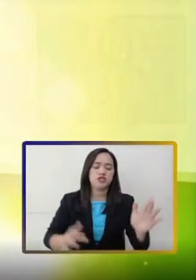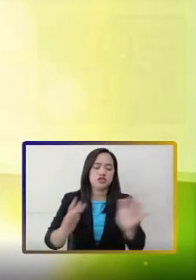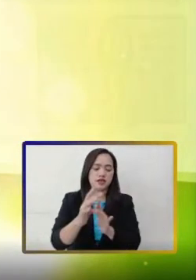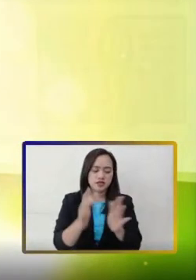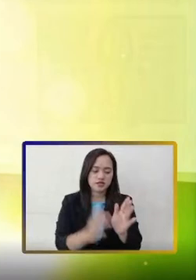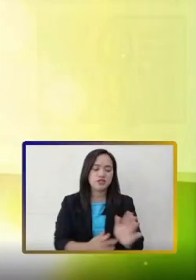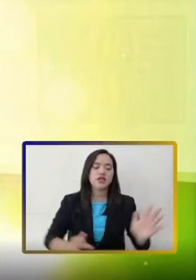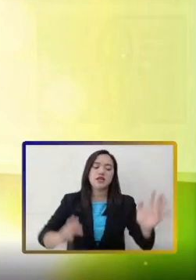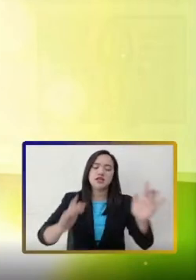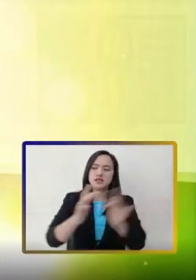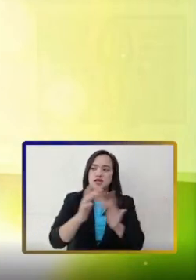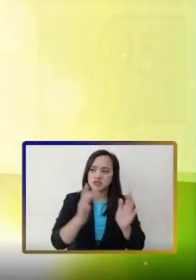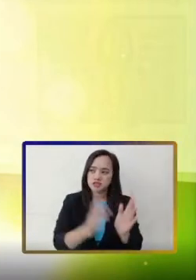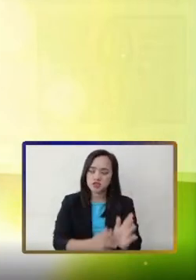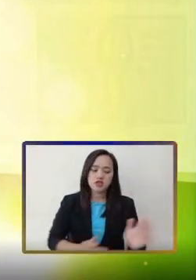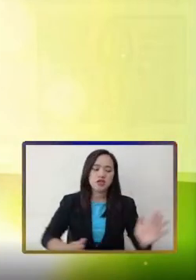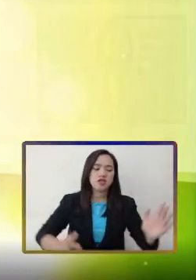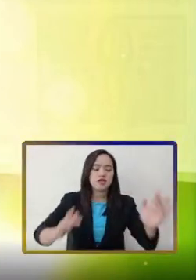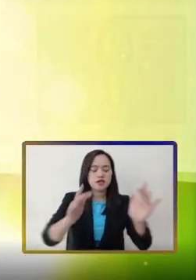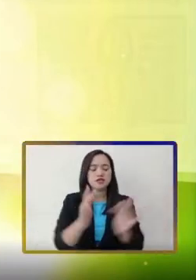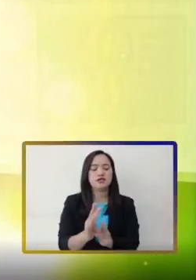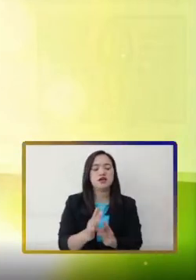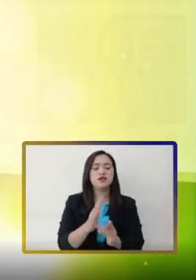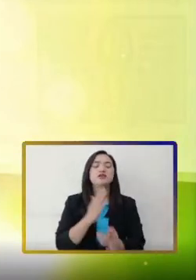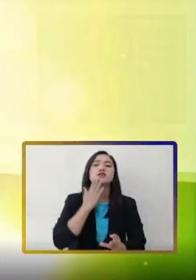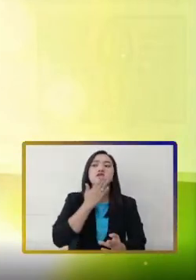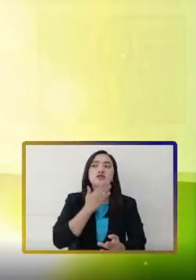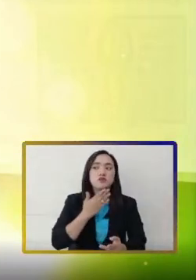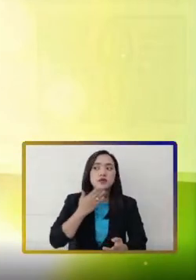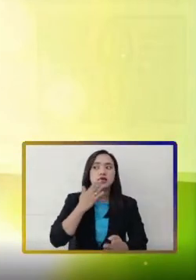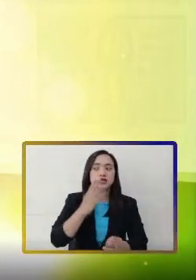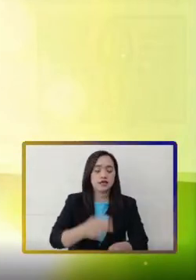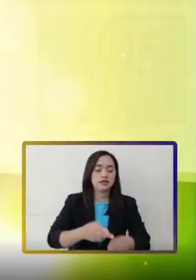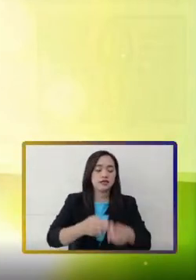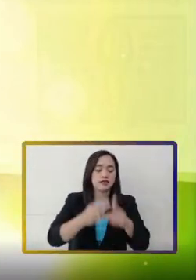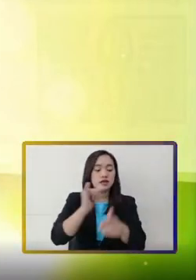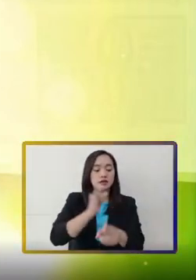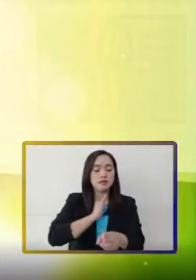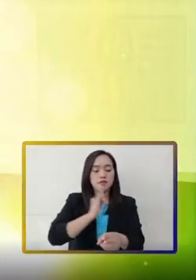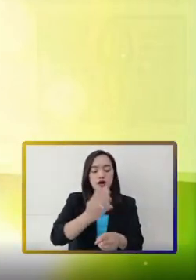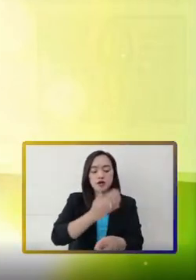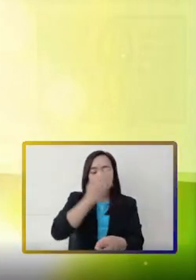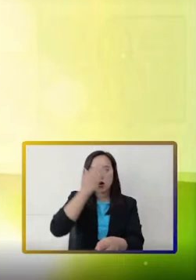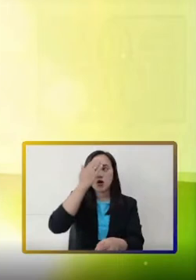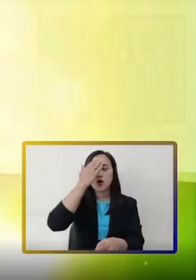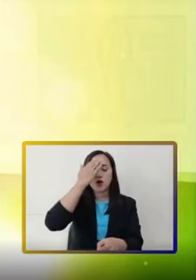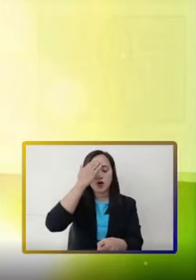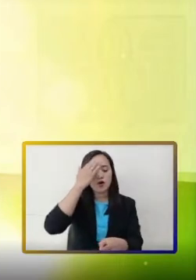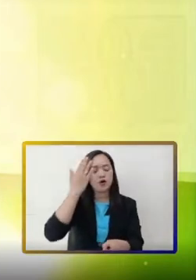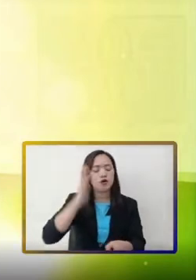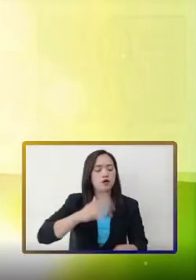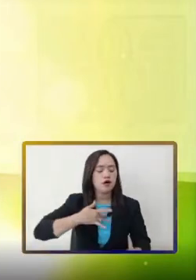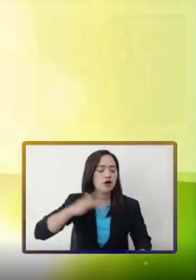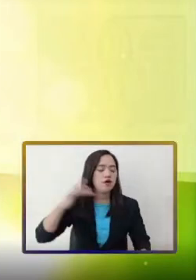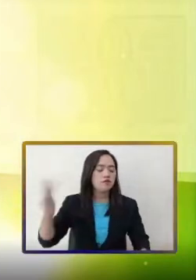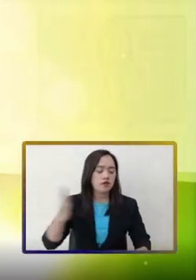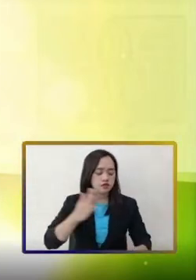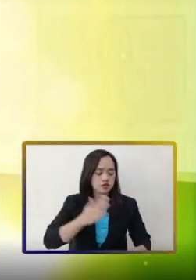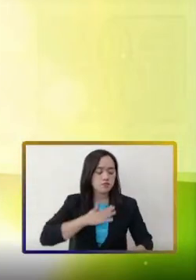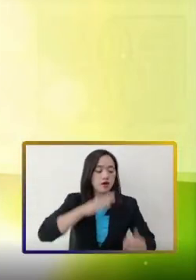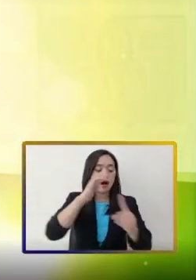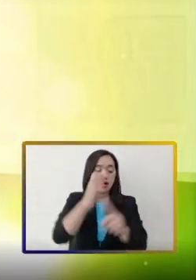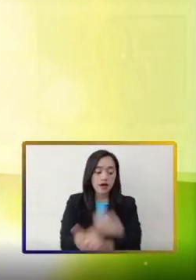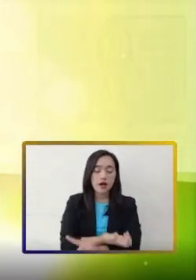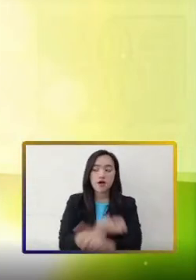low. Jesus, Jesus, Jesus. Sweetest name I know,